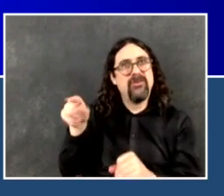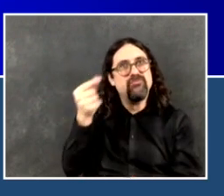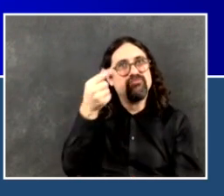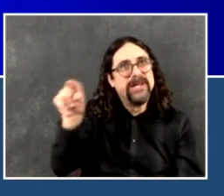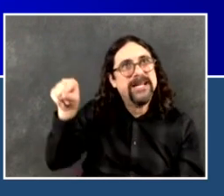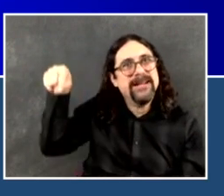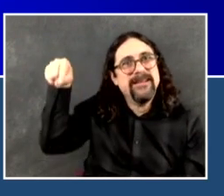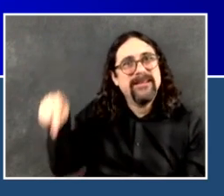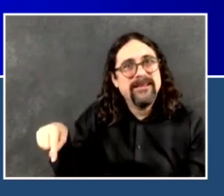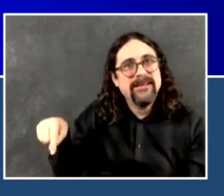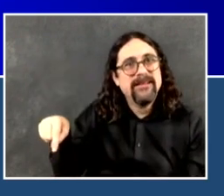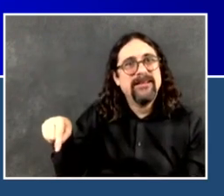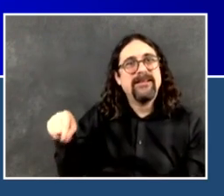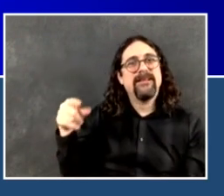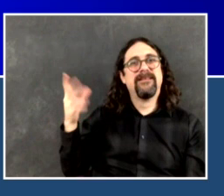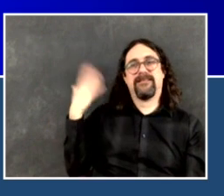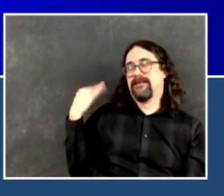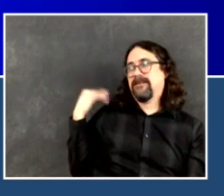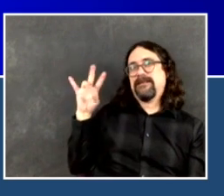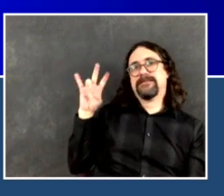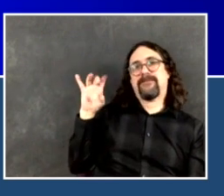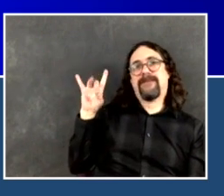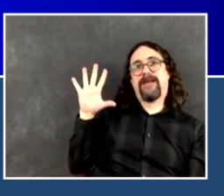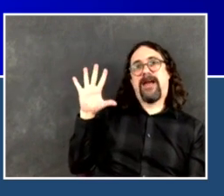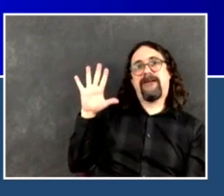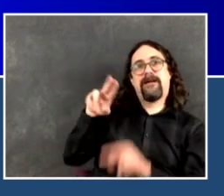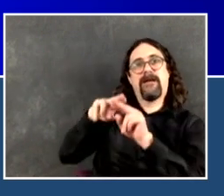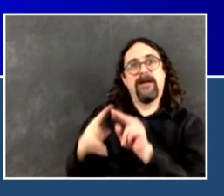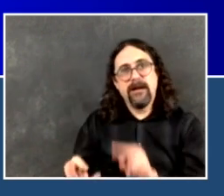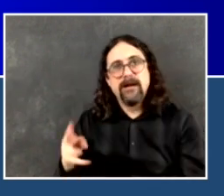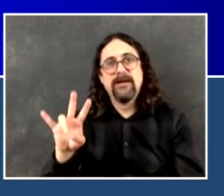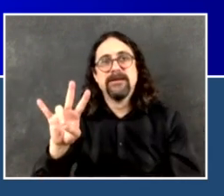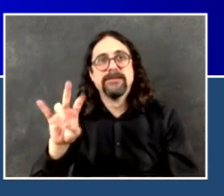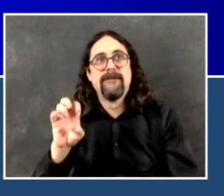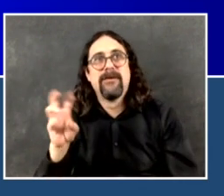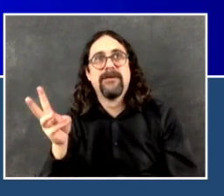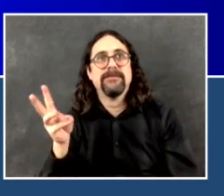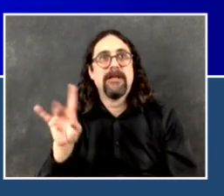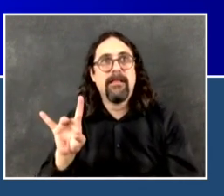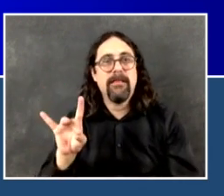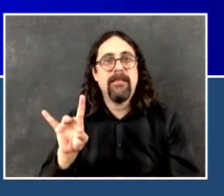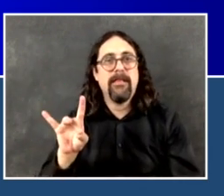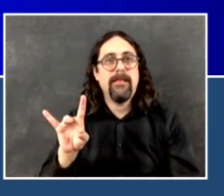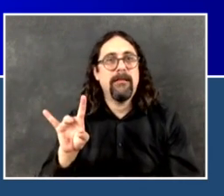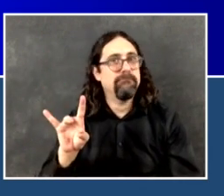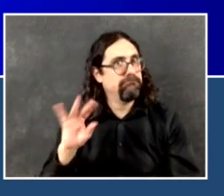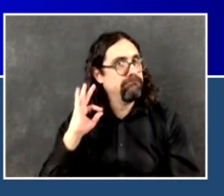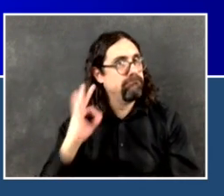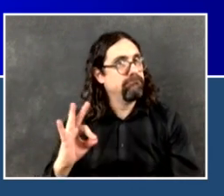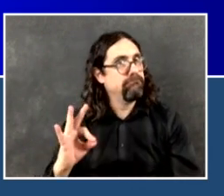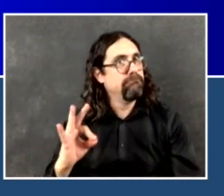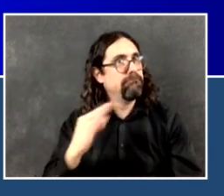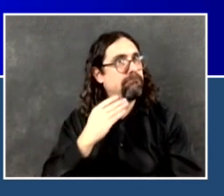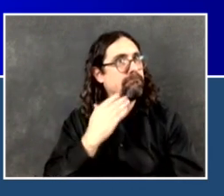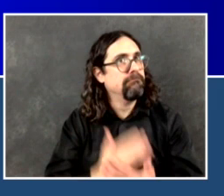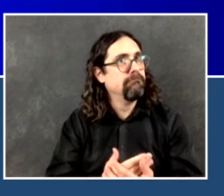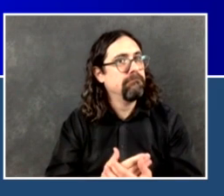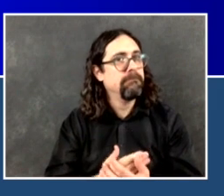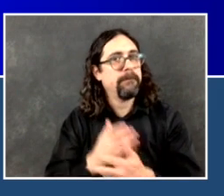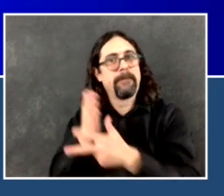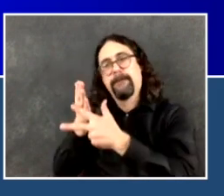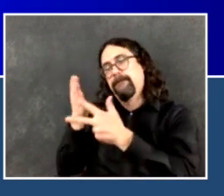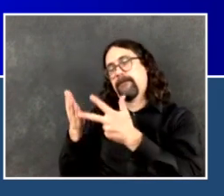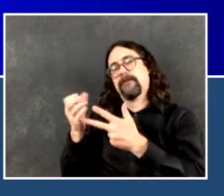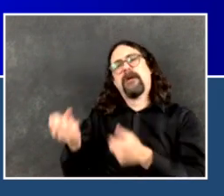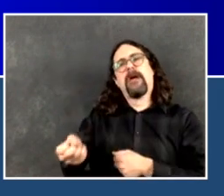of people tested who are positive for COVID-19 has gone down 30% to 29%.